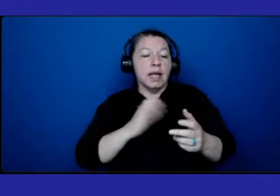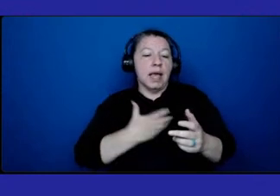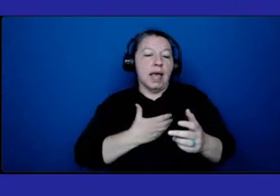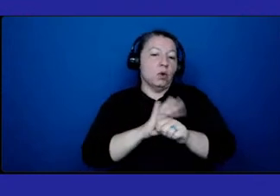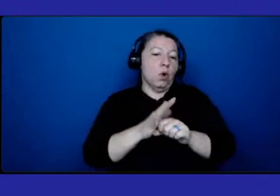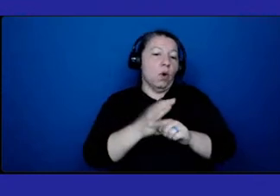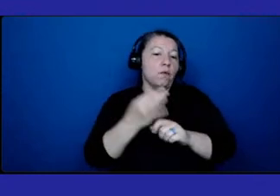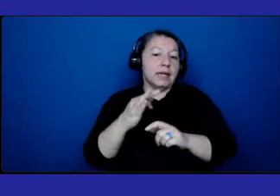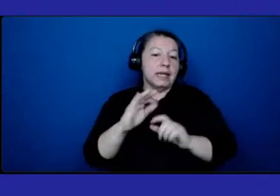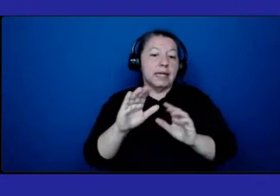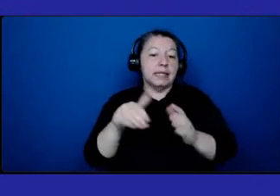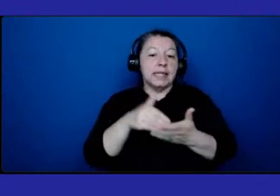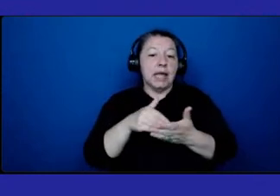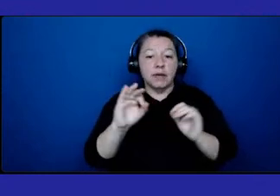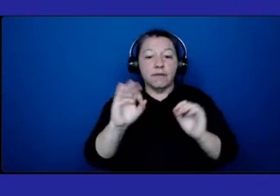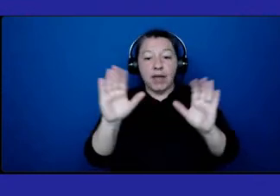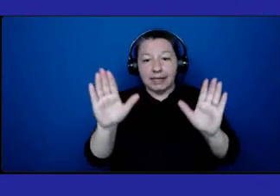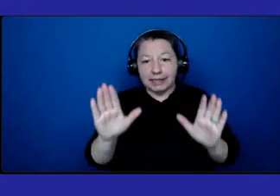excellence.